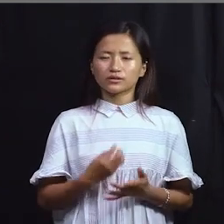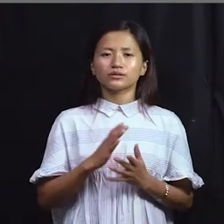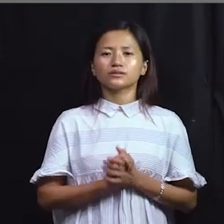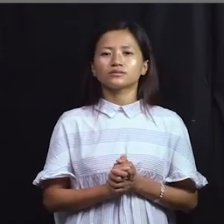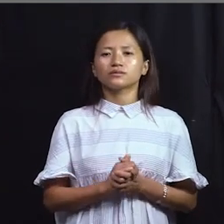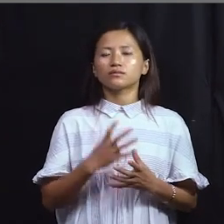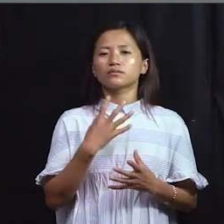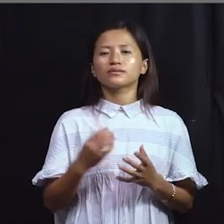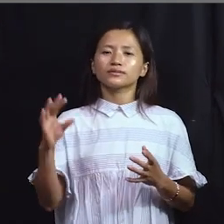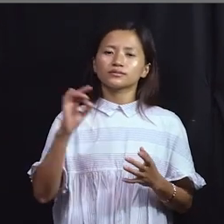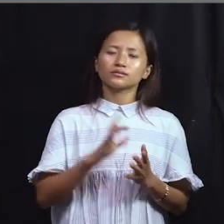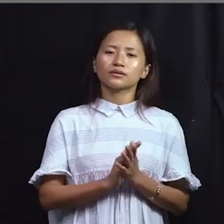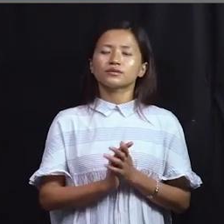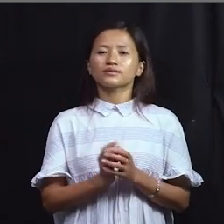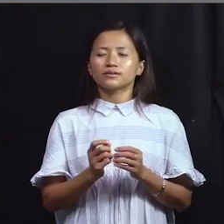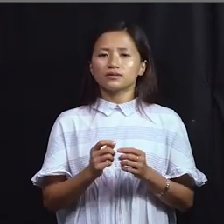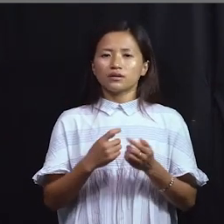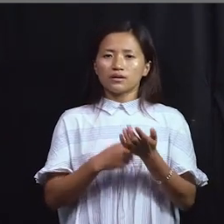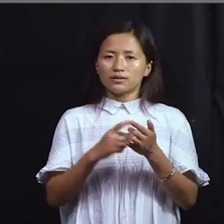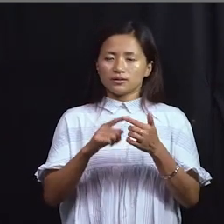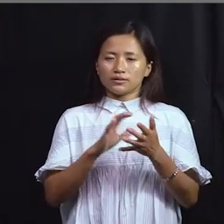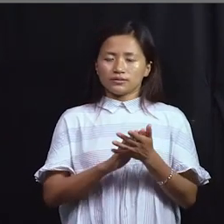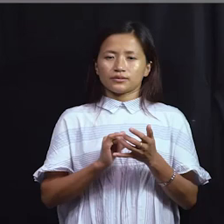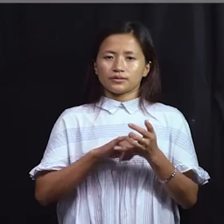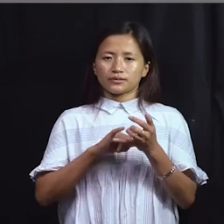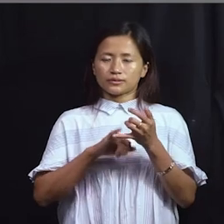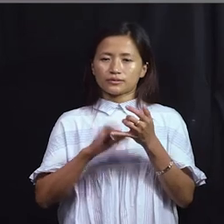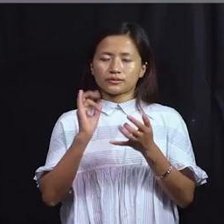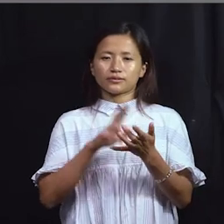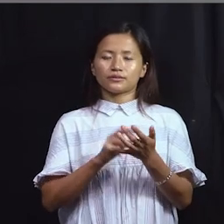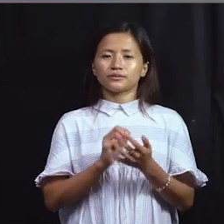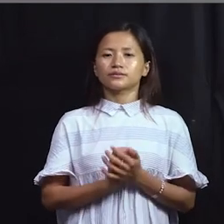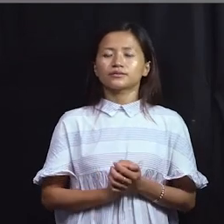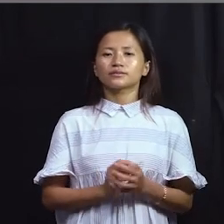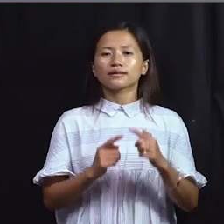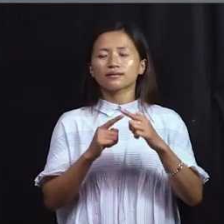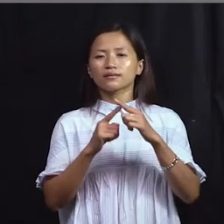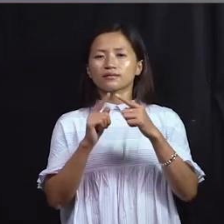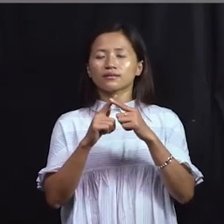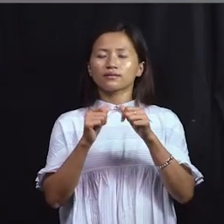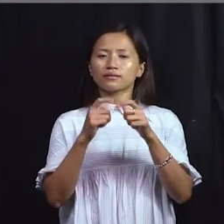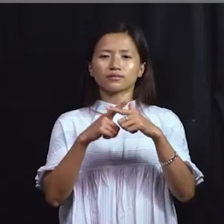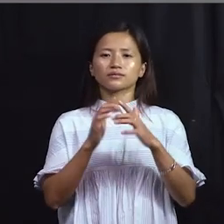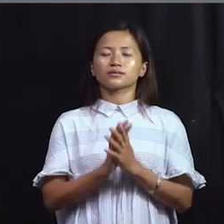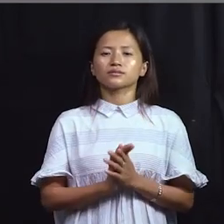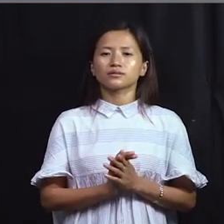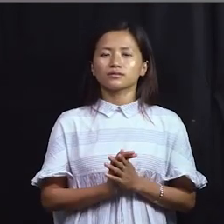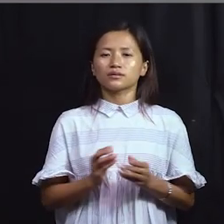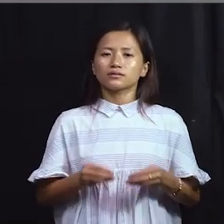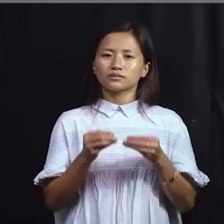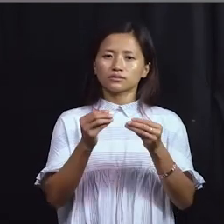of recession, the government should introduce a reduction of taxes and at the same time